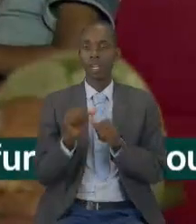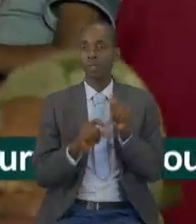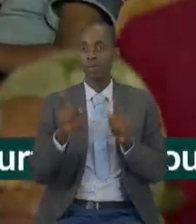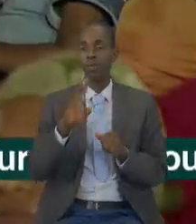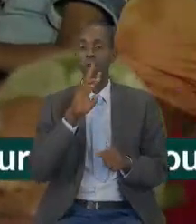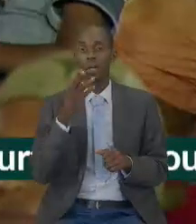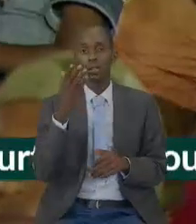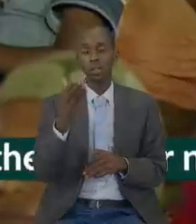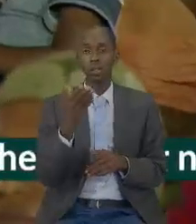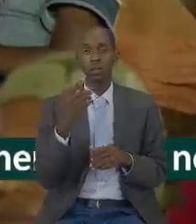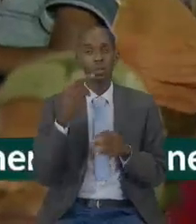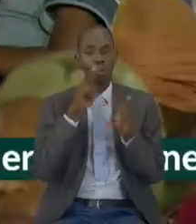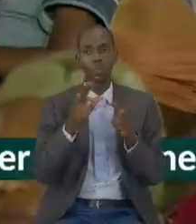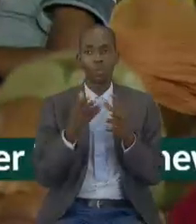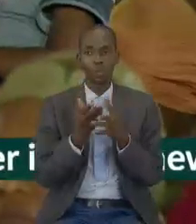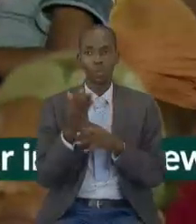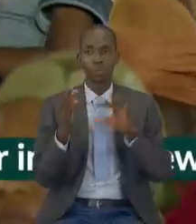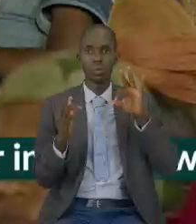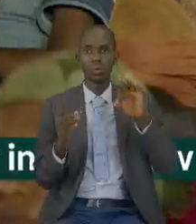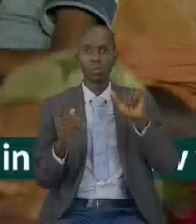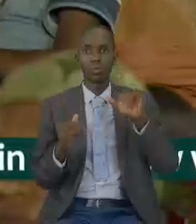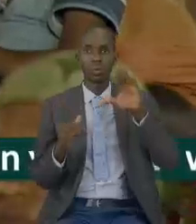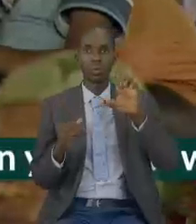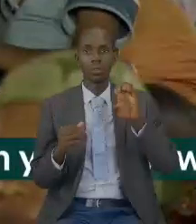Go ahead. Please, your hands up.